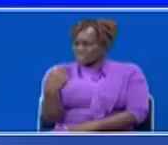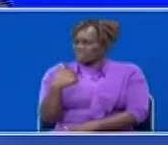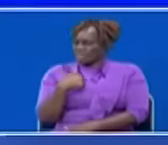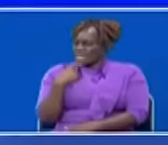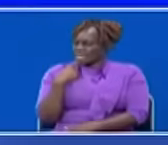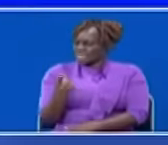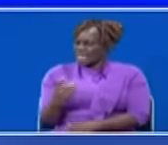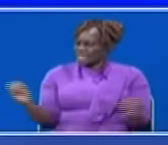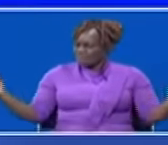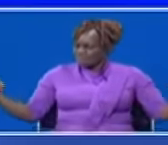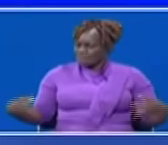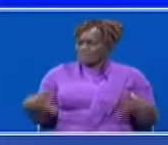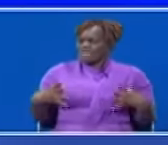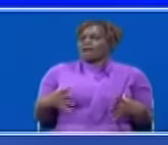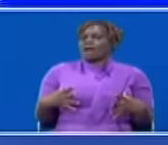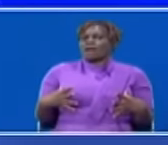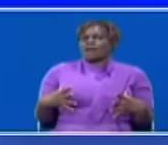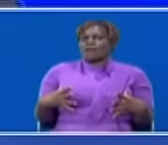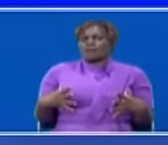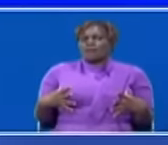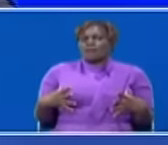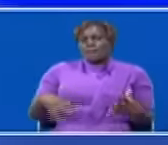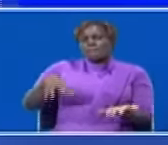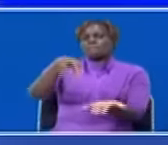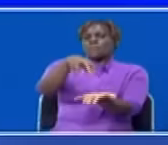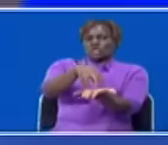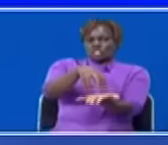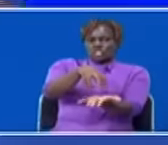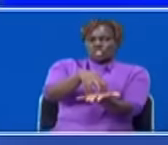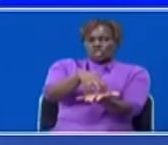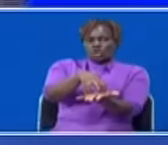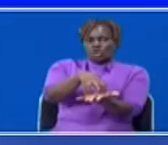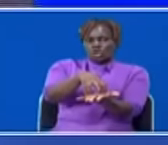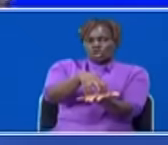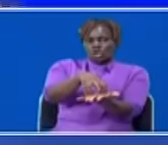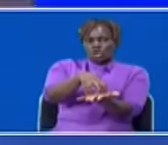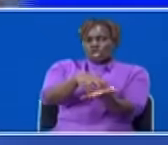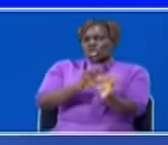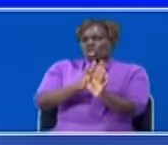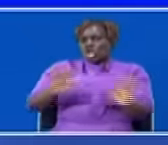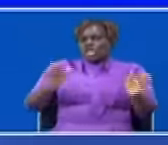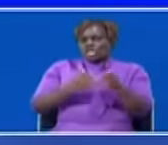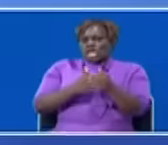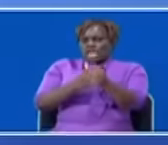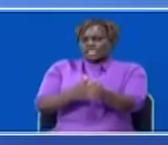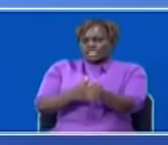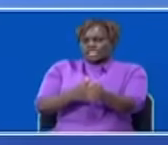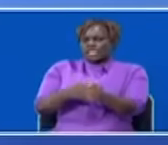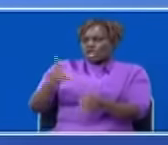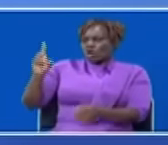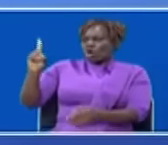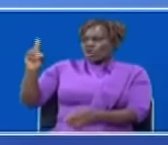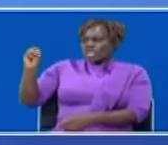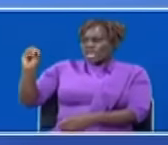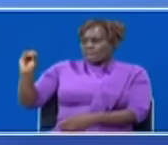made absolutely clear, that this was a position taken by nine elected leaders of ODM. It is not a